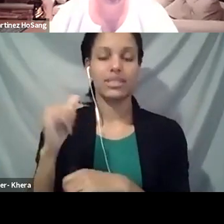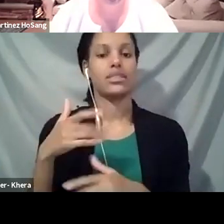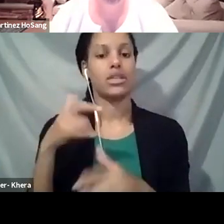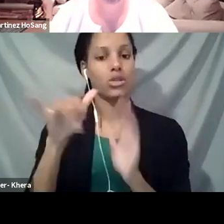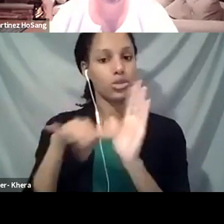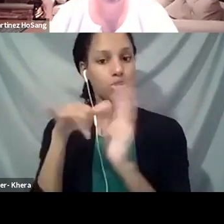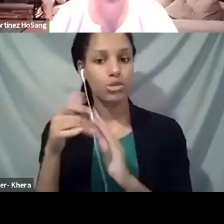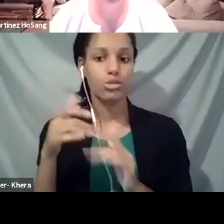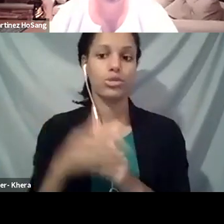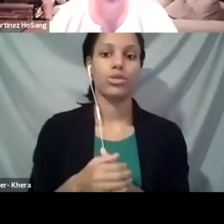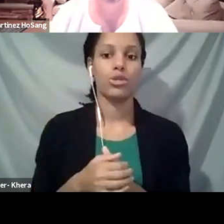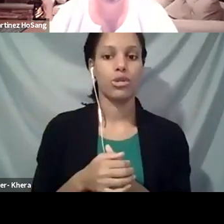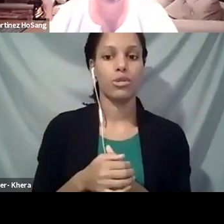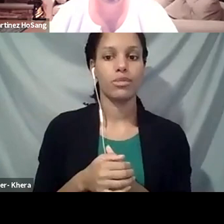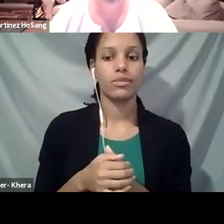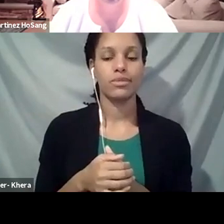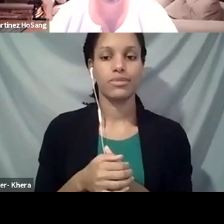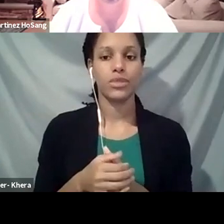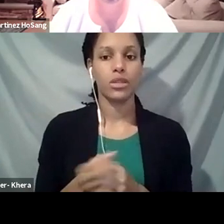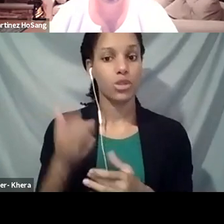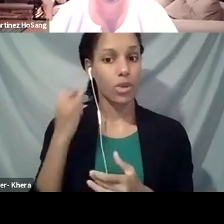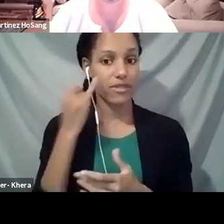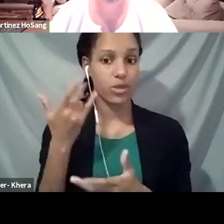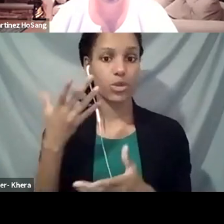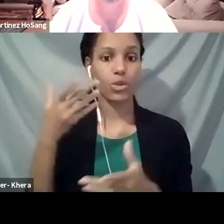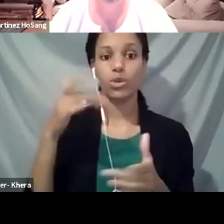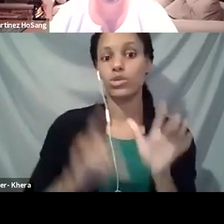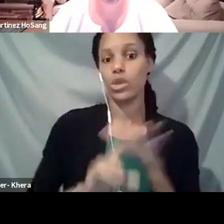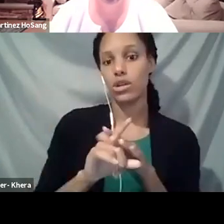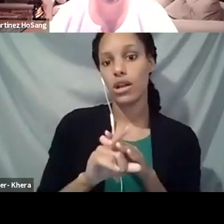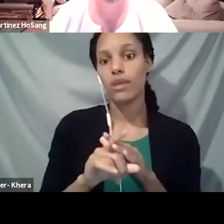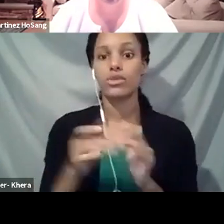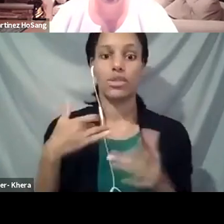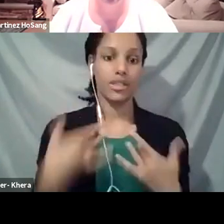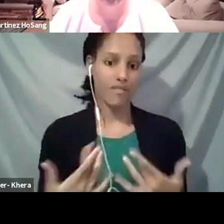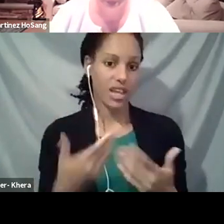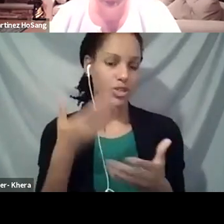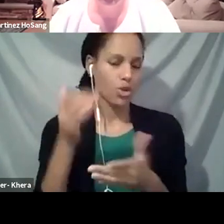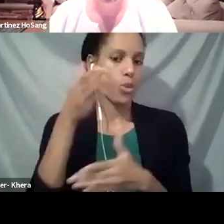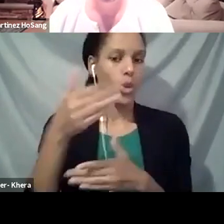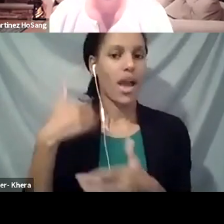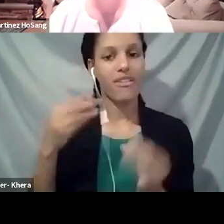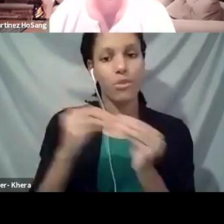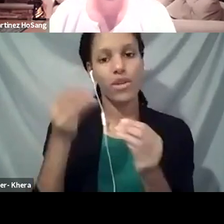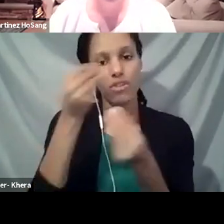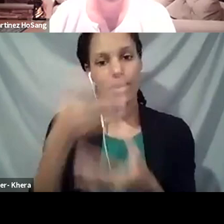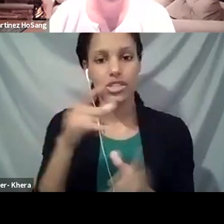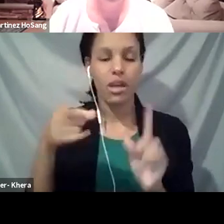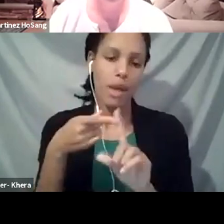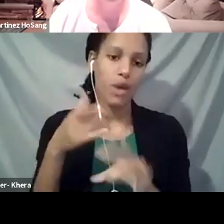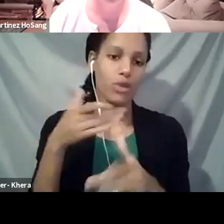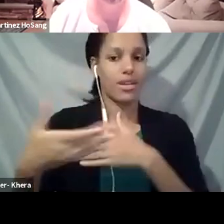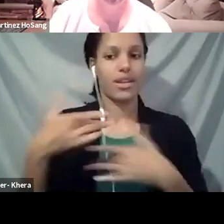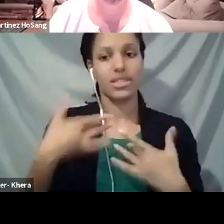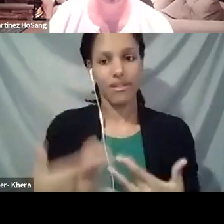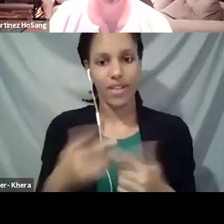so. And you will also, if you attend it, this event will receive more details about our next event in this virtual series